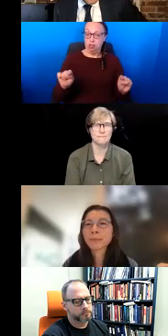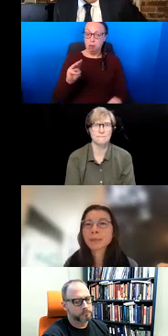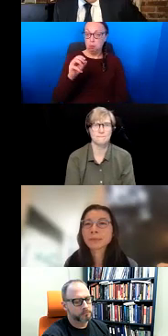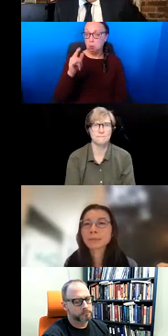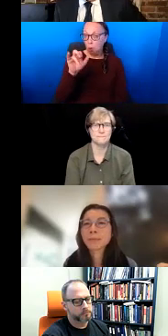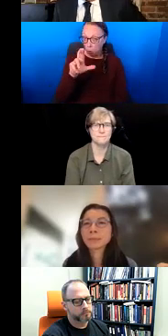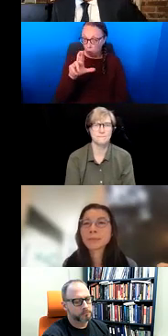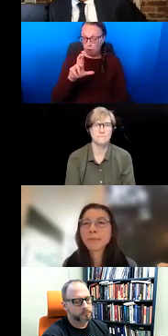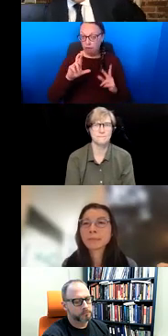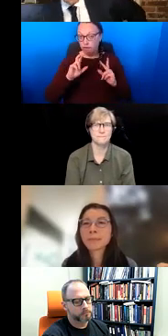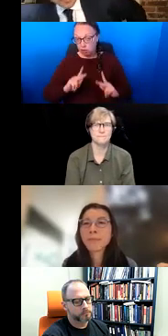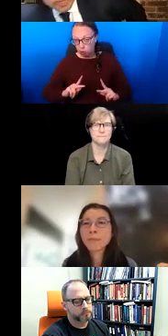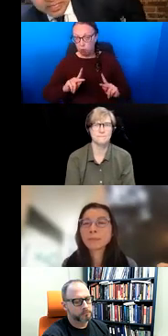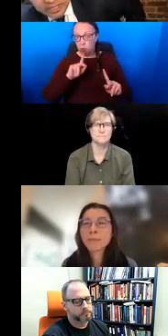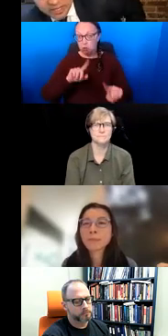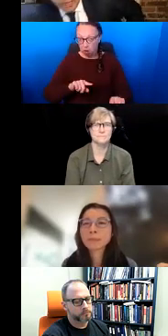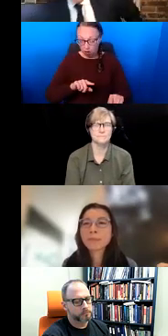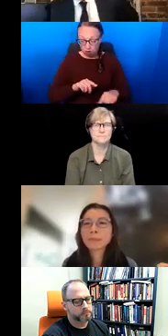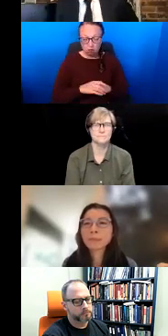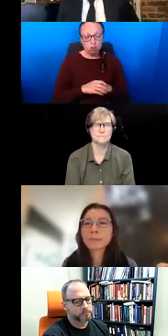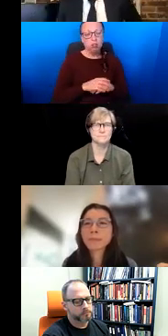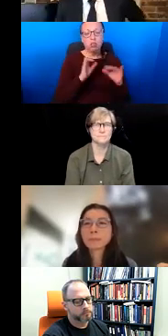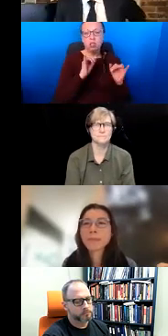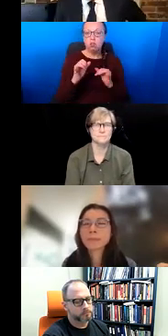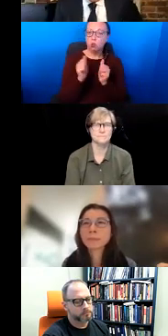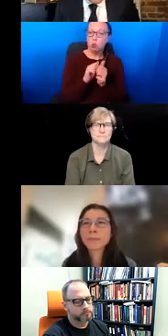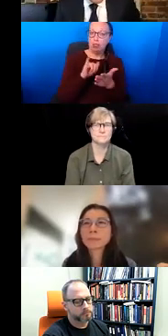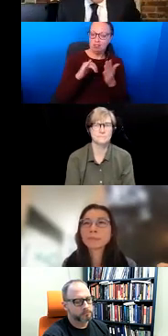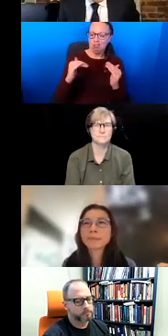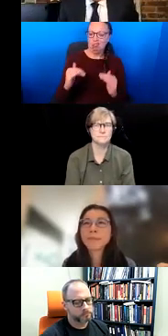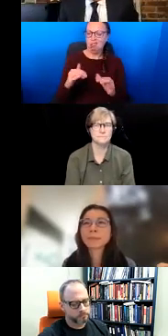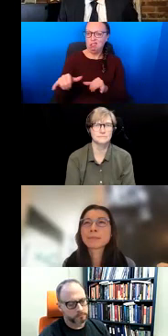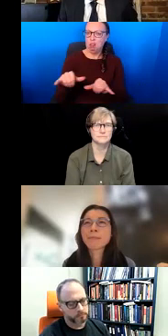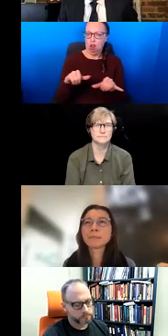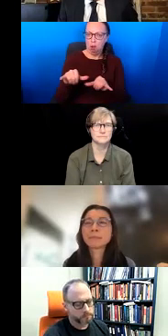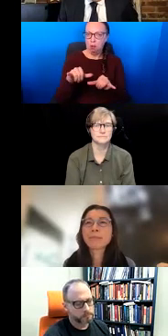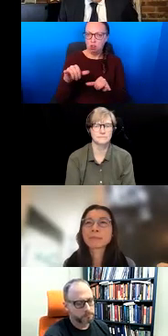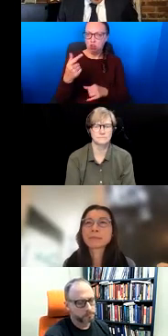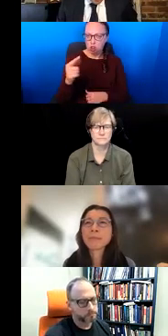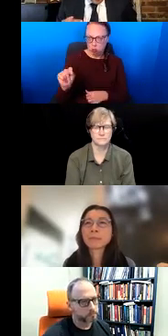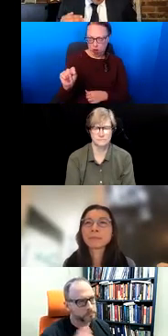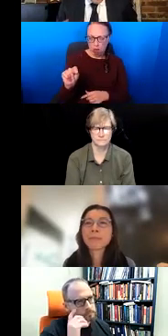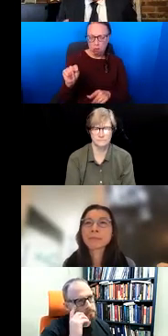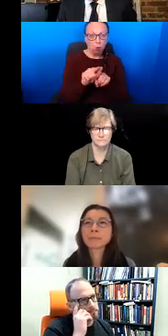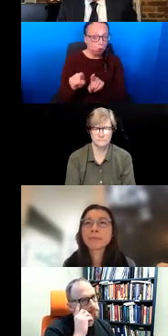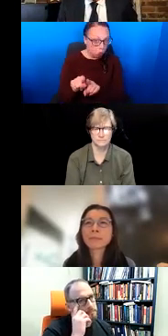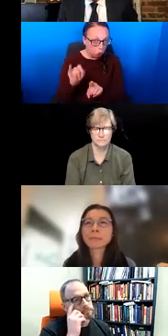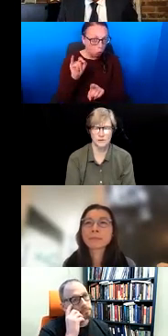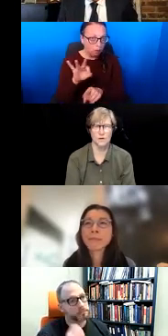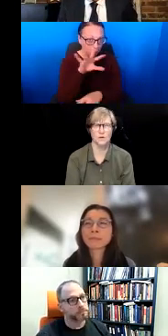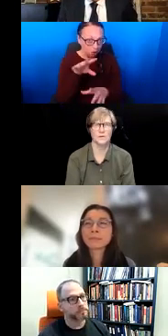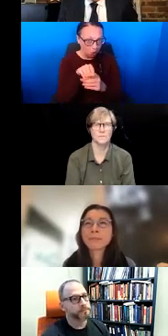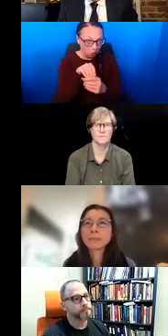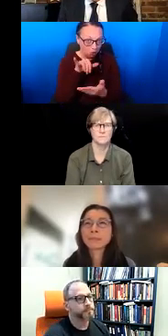response, individuals with this less common, this VAL-MET genotype, also, if you factor that into